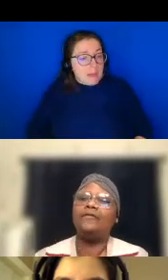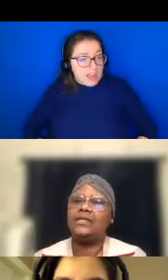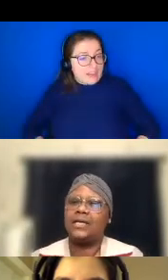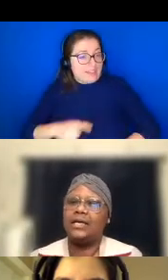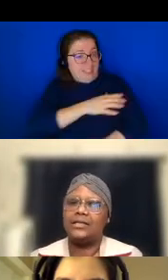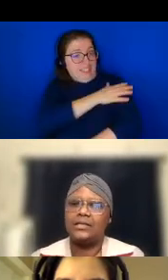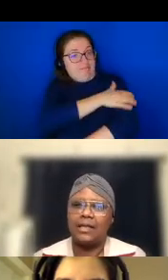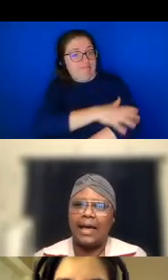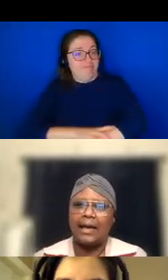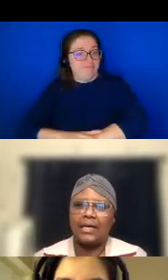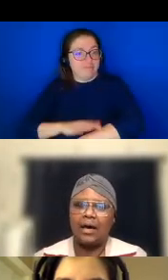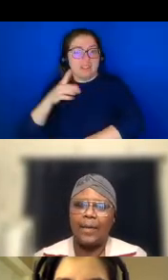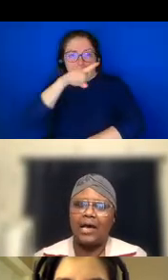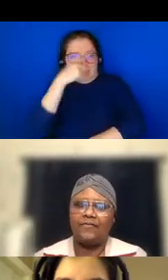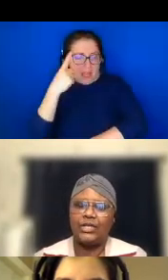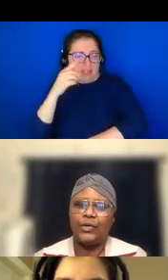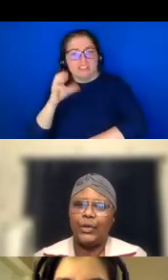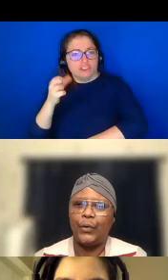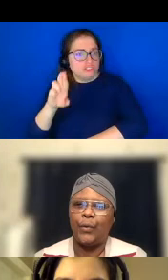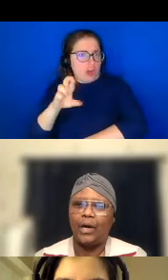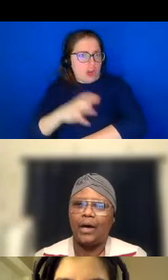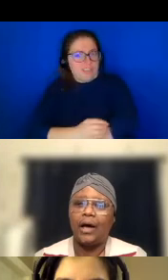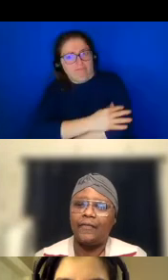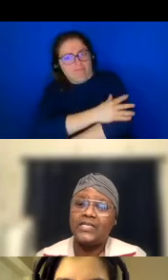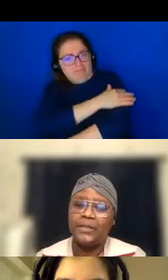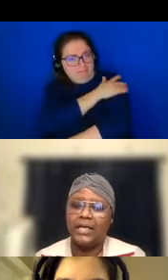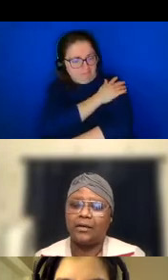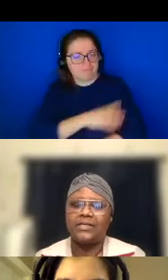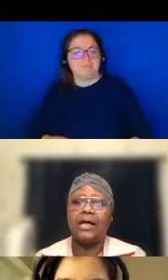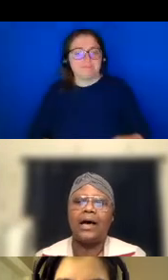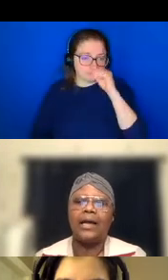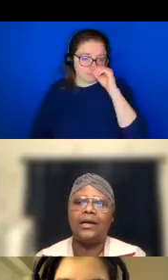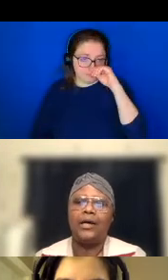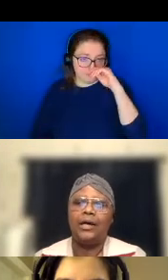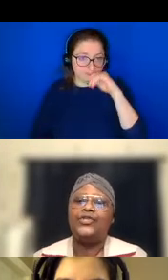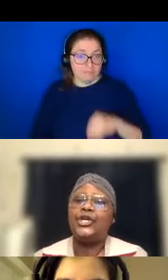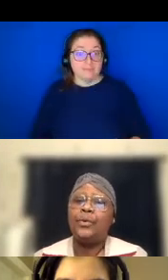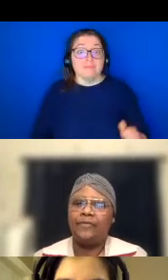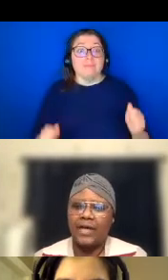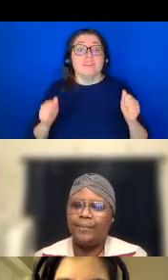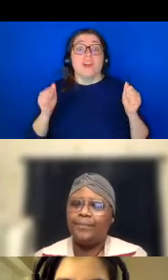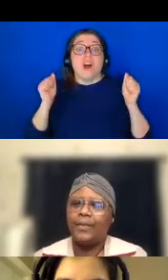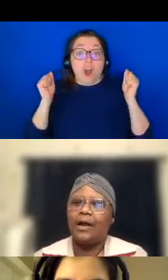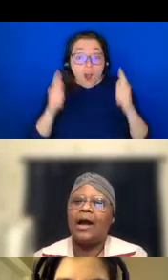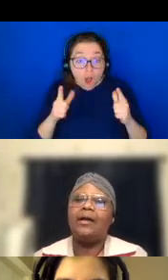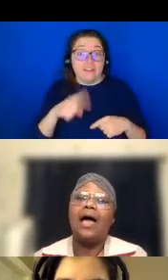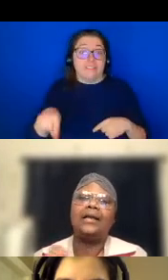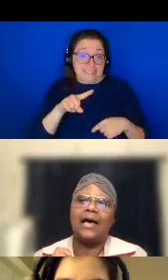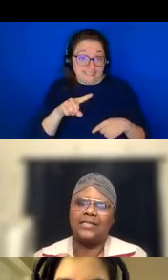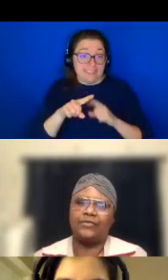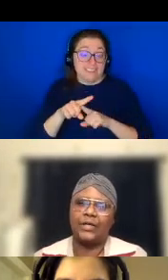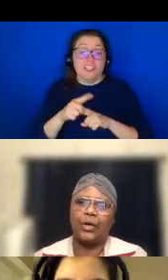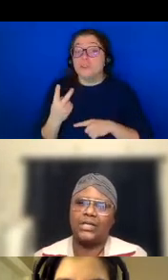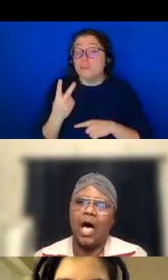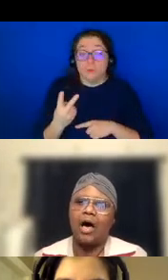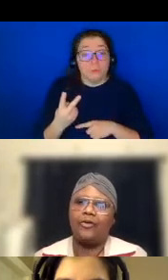all of these cases that I've shown you on this particular slide, 2 of them are not as